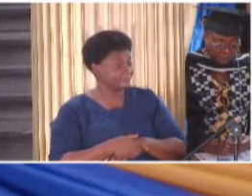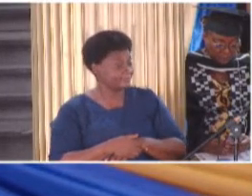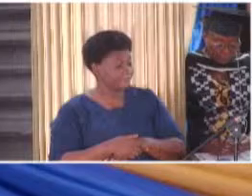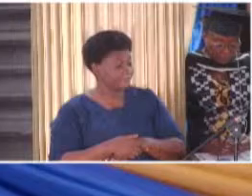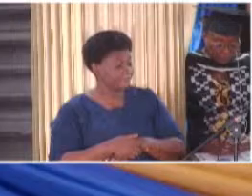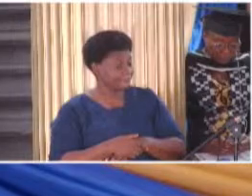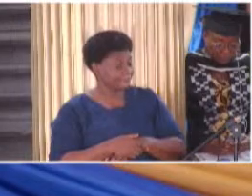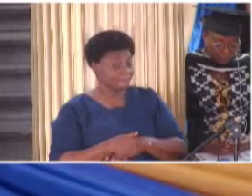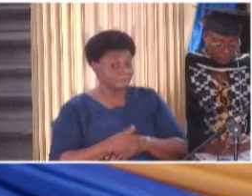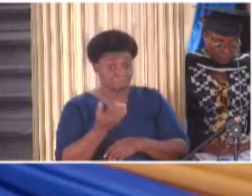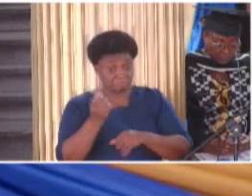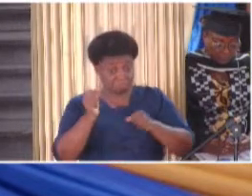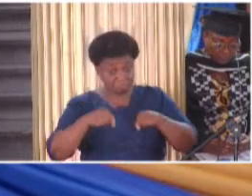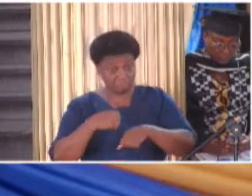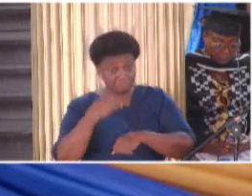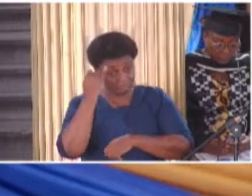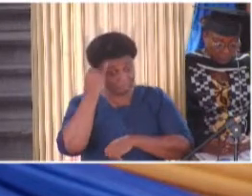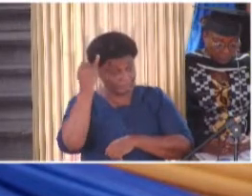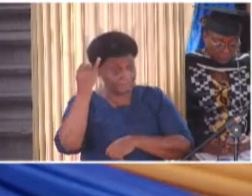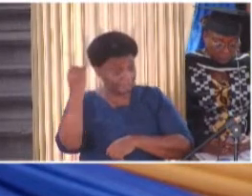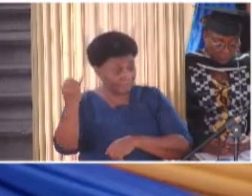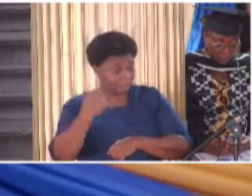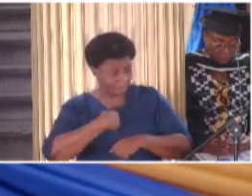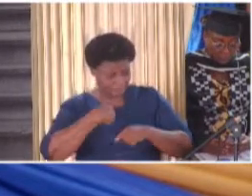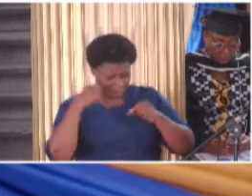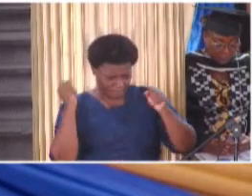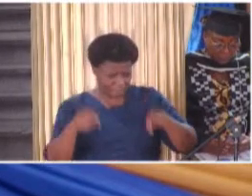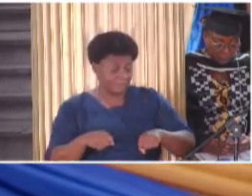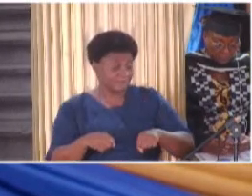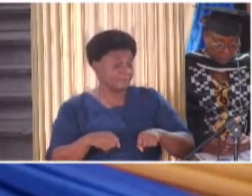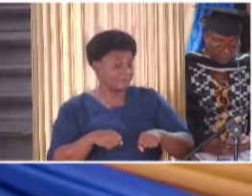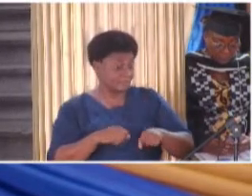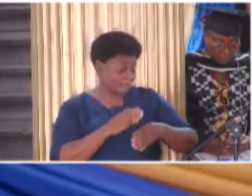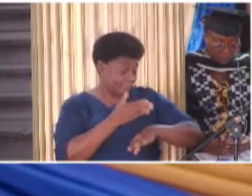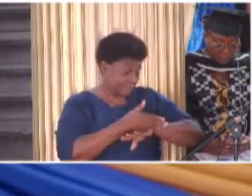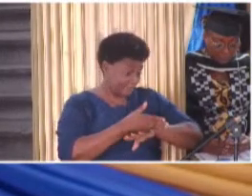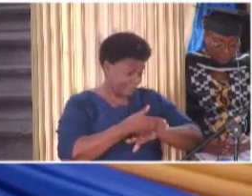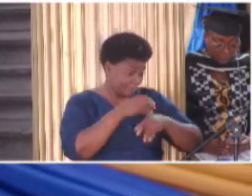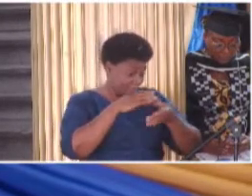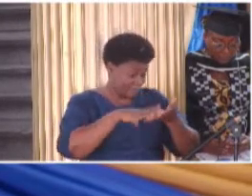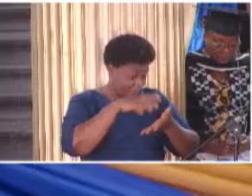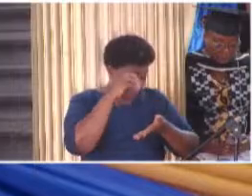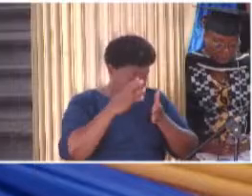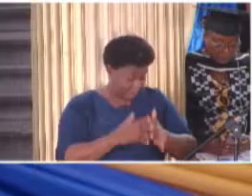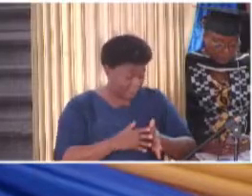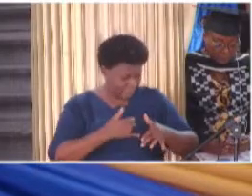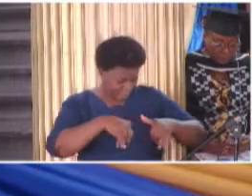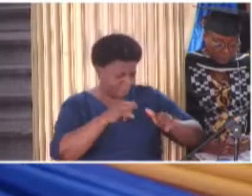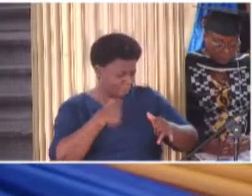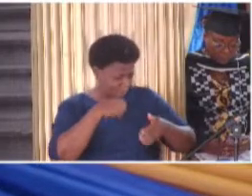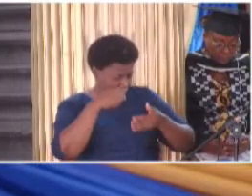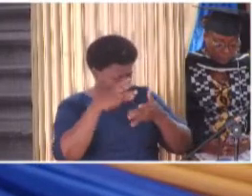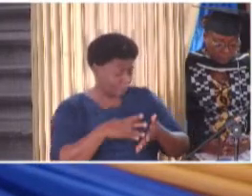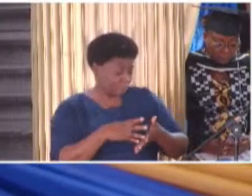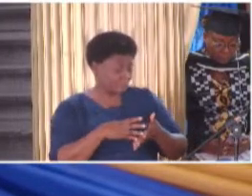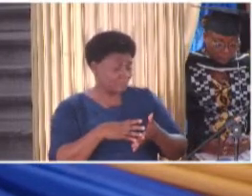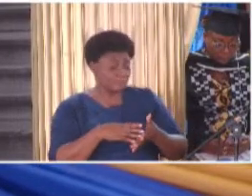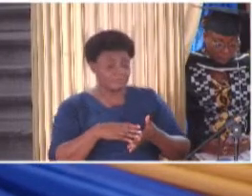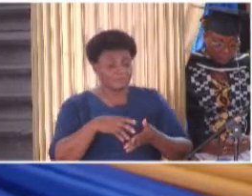Can you imagine? Yes, I am still a student at Akrofi Christaller Institute of Theology, Mission, and